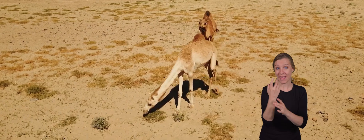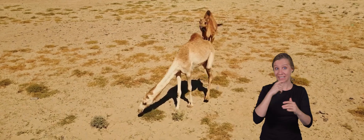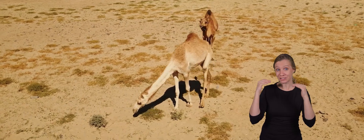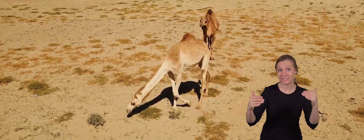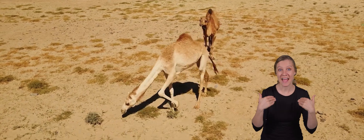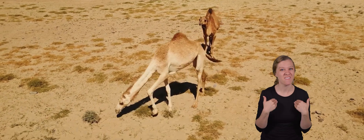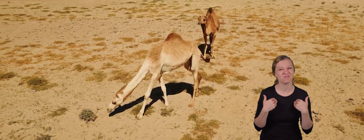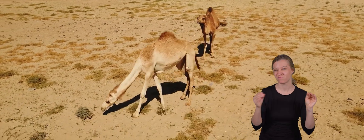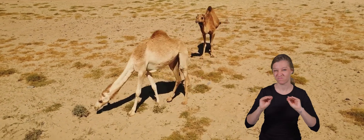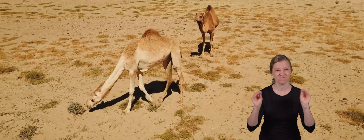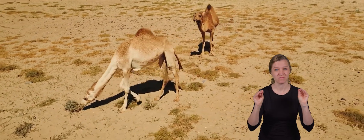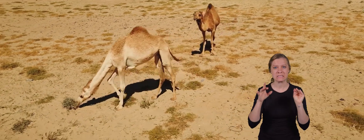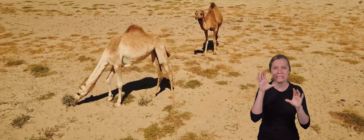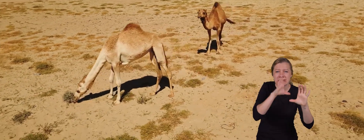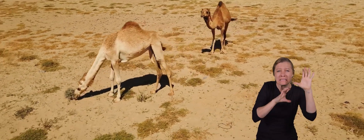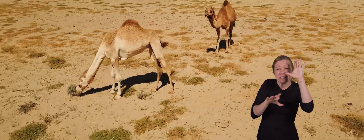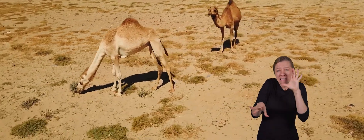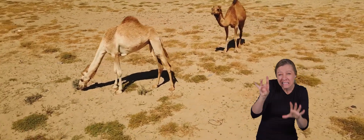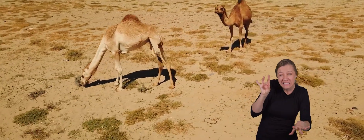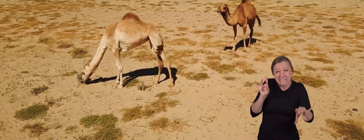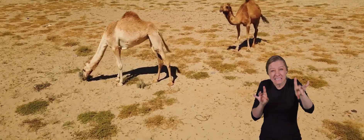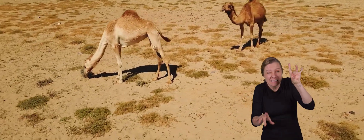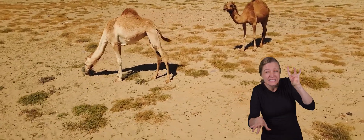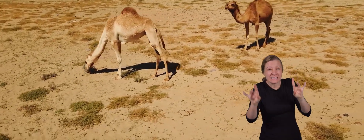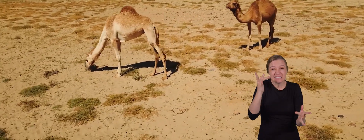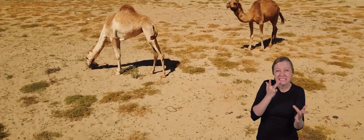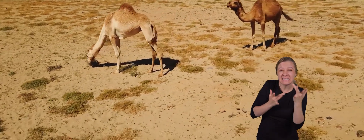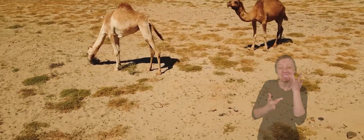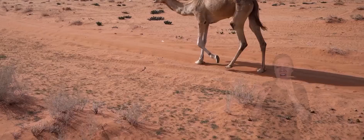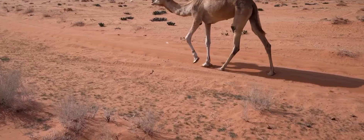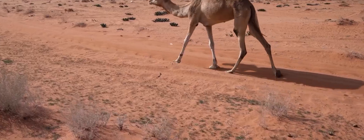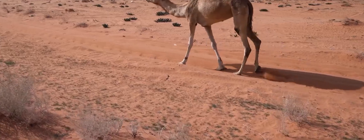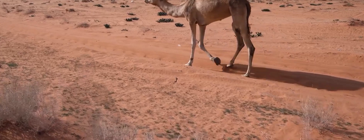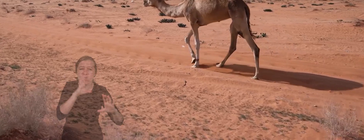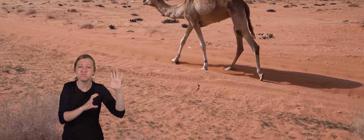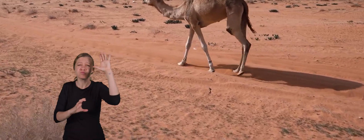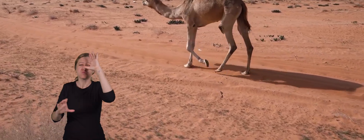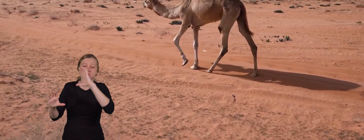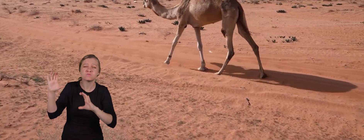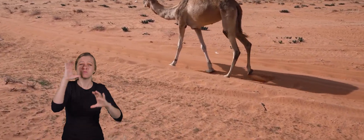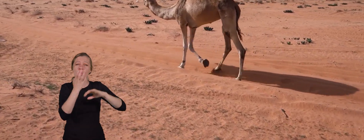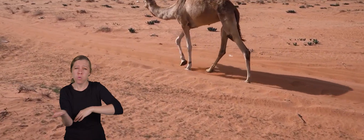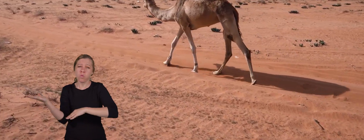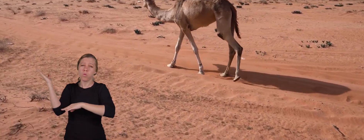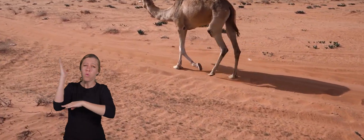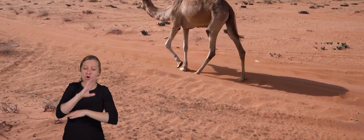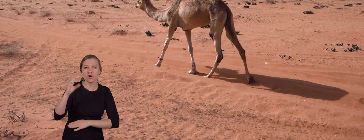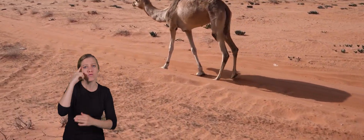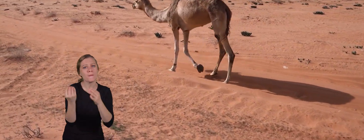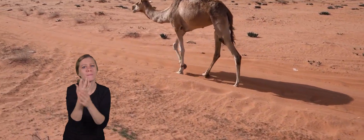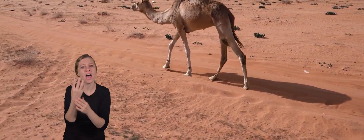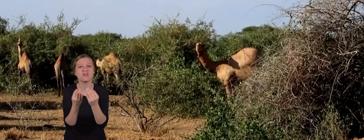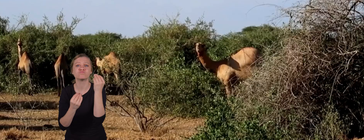aren't many plants in the desert, so camels must eat whatever they can find. They spend a lot of their time searching for plants to